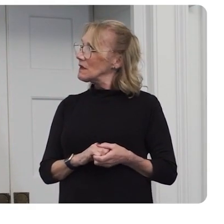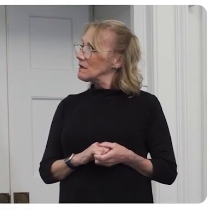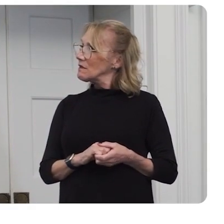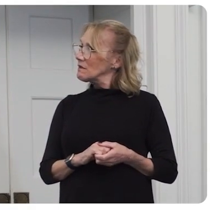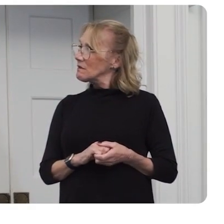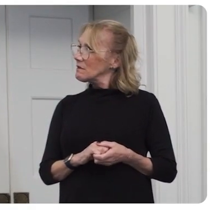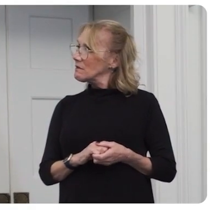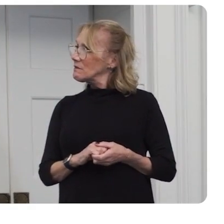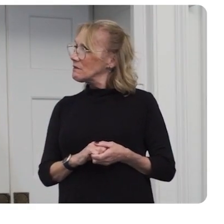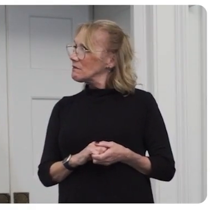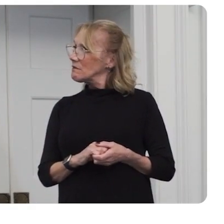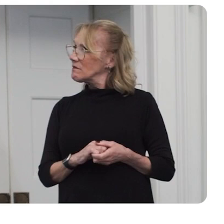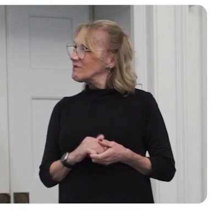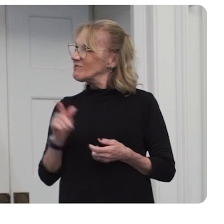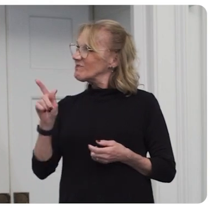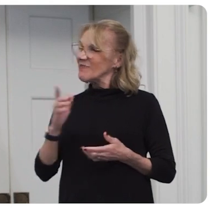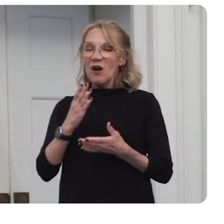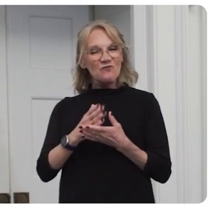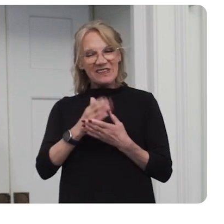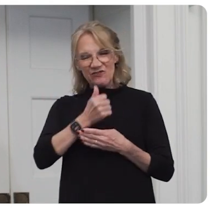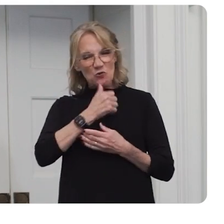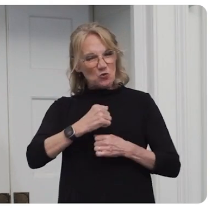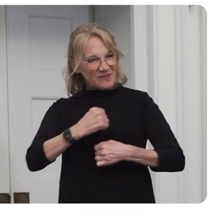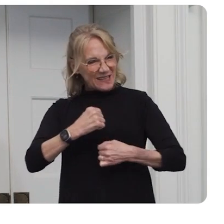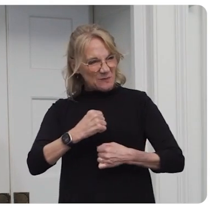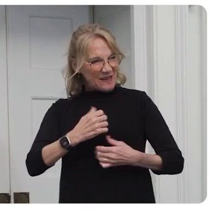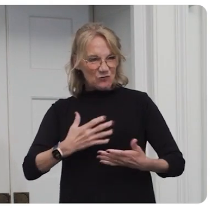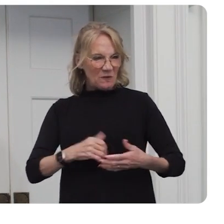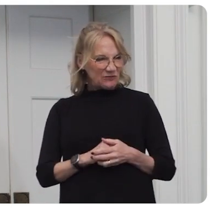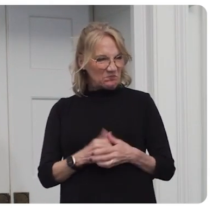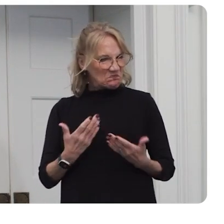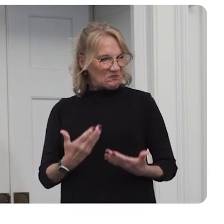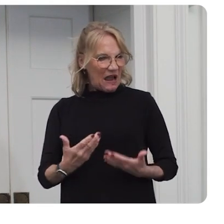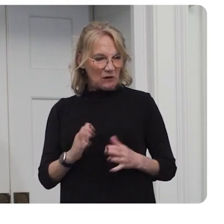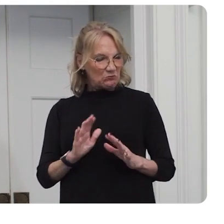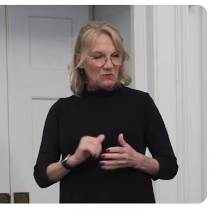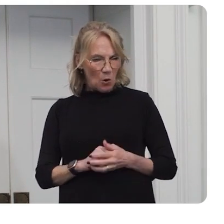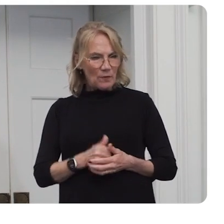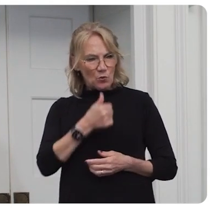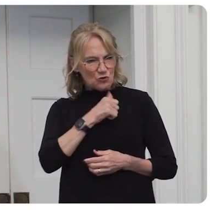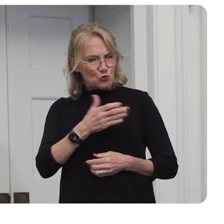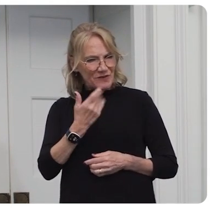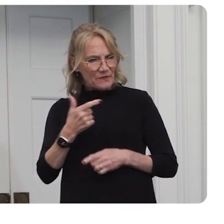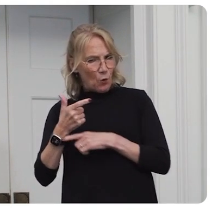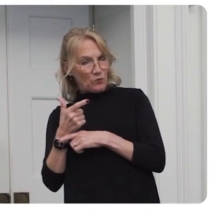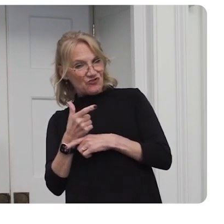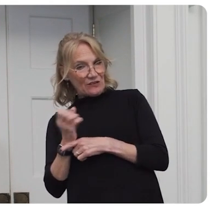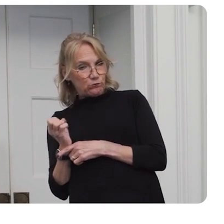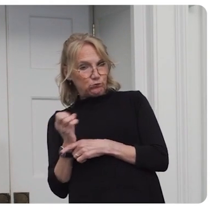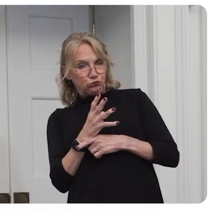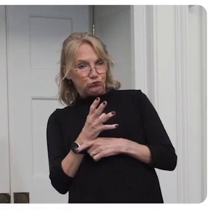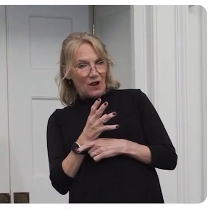it. But you don't use that space as much, do No, you? no. Okay. But you did use it